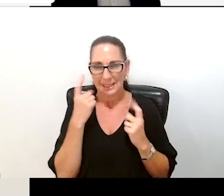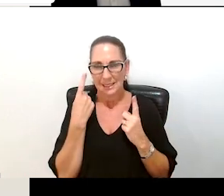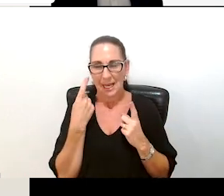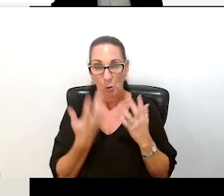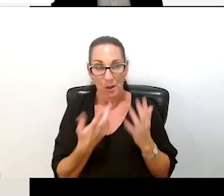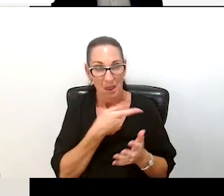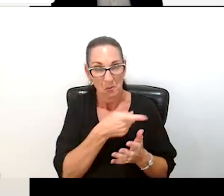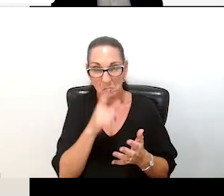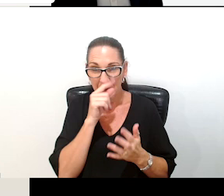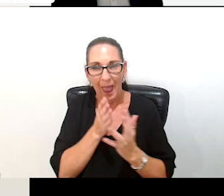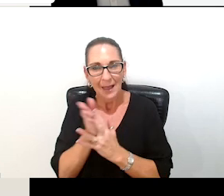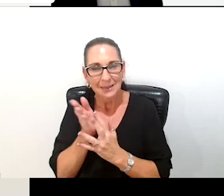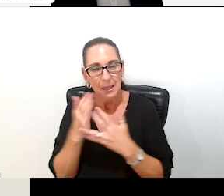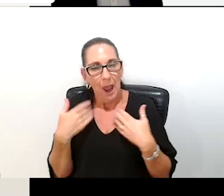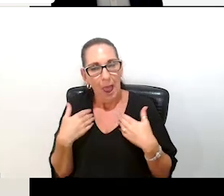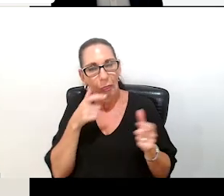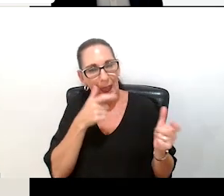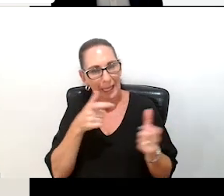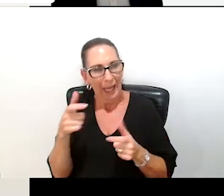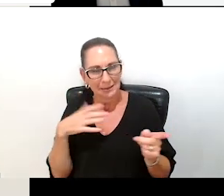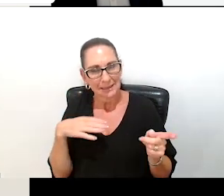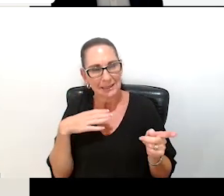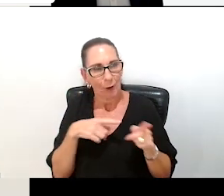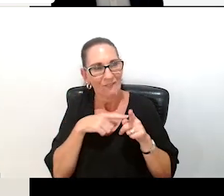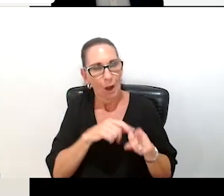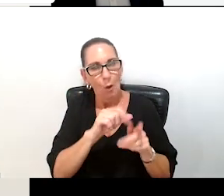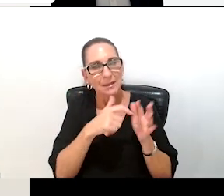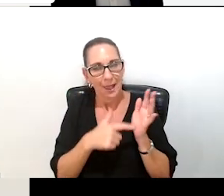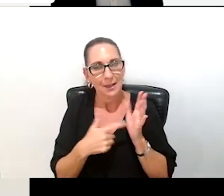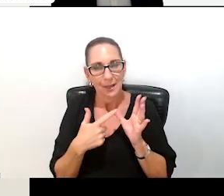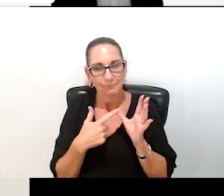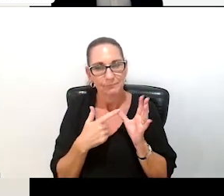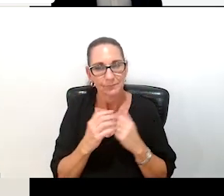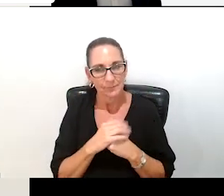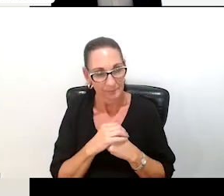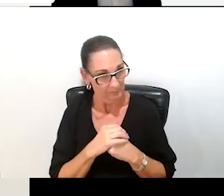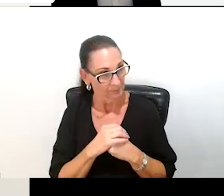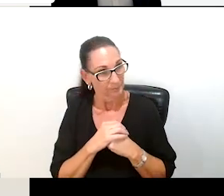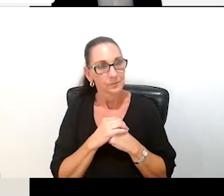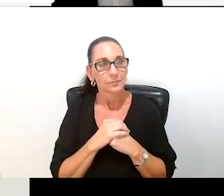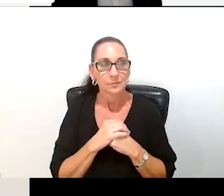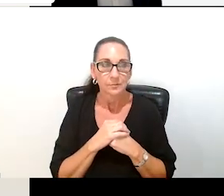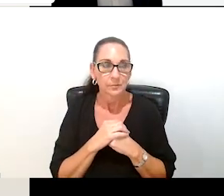access the health care that they need with the data? And I've put Claire Pawn's